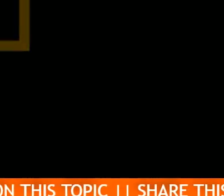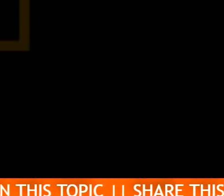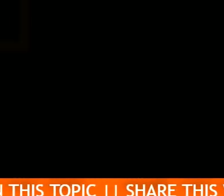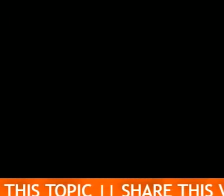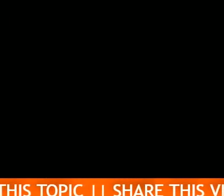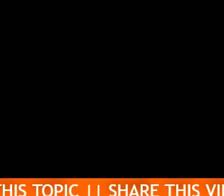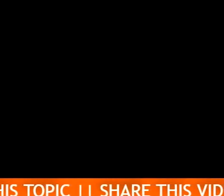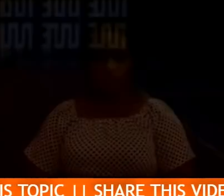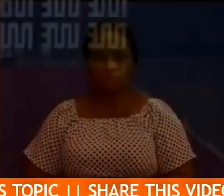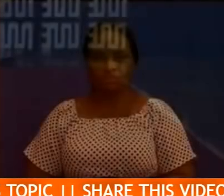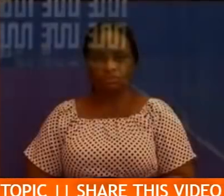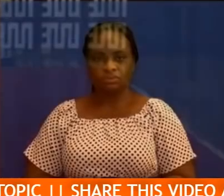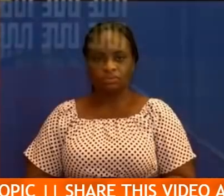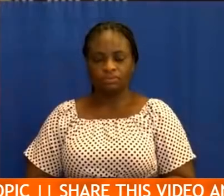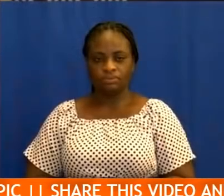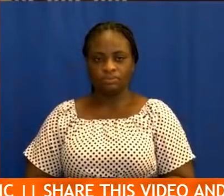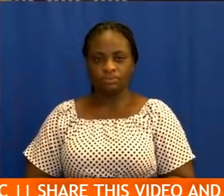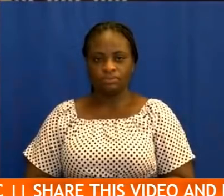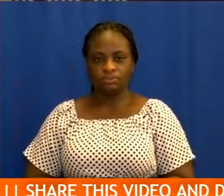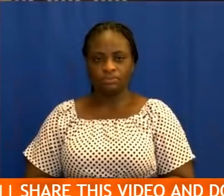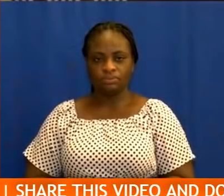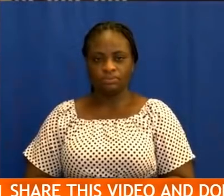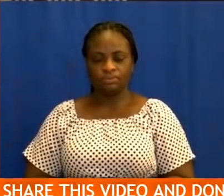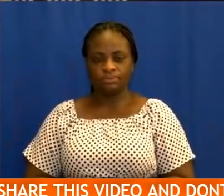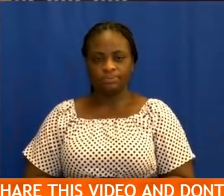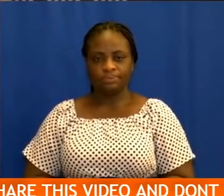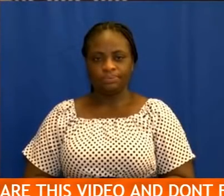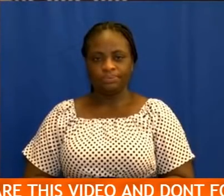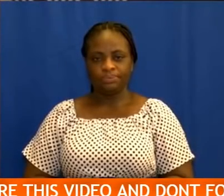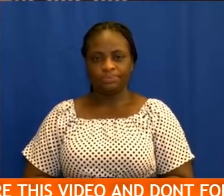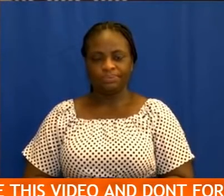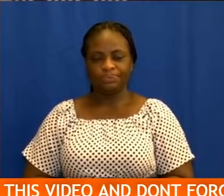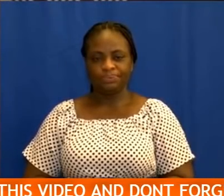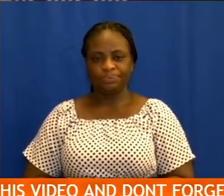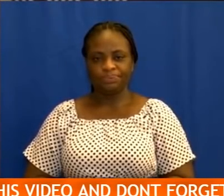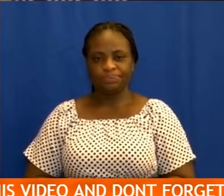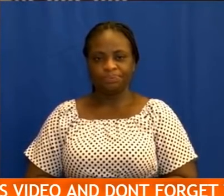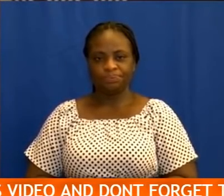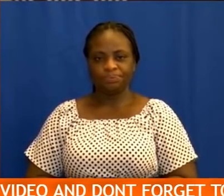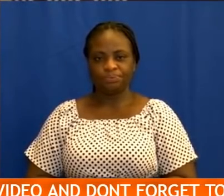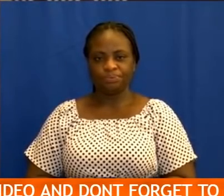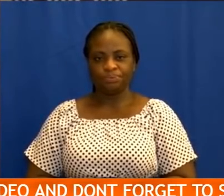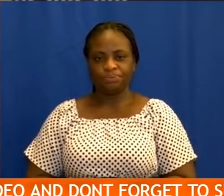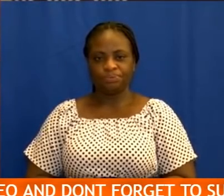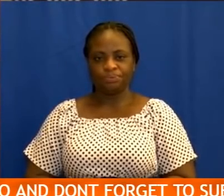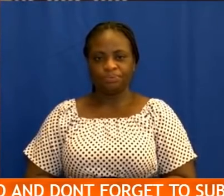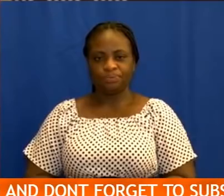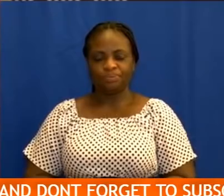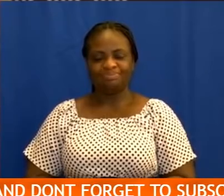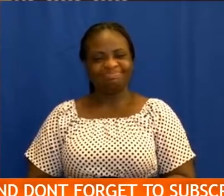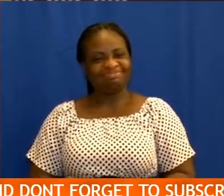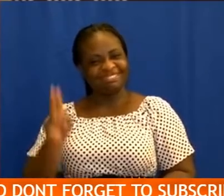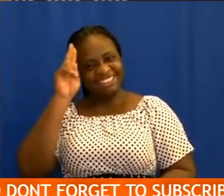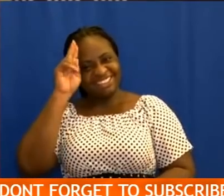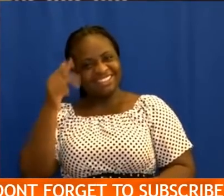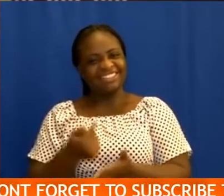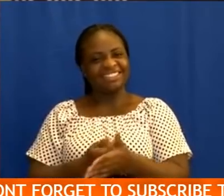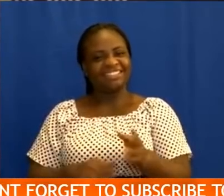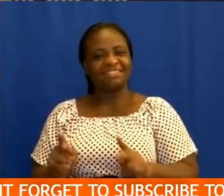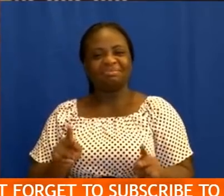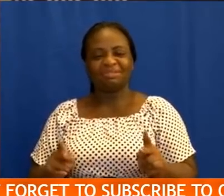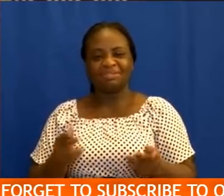Eti efo ne abejafo e mamu nyina akwaba. President Nana Addo Dankwa Akuffo Addo din simbi abetuja. This is not usual offense. Ye mamu